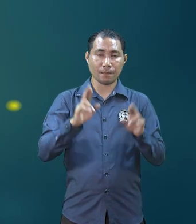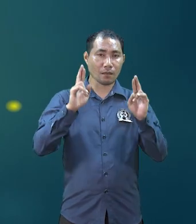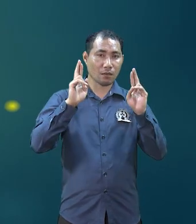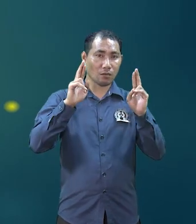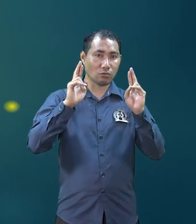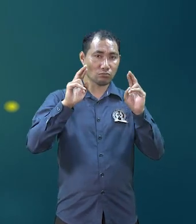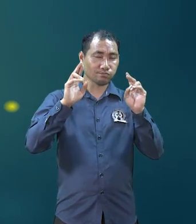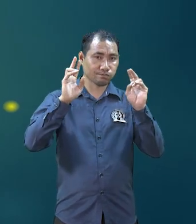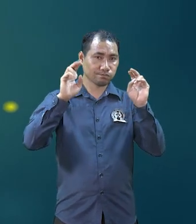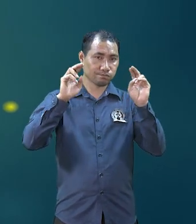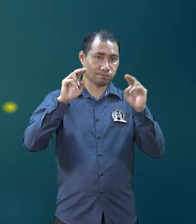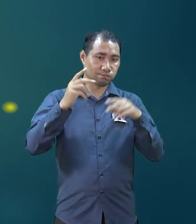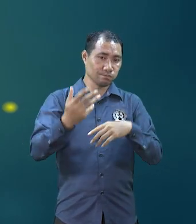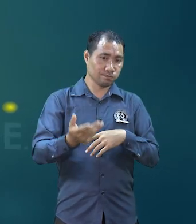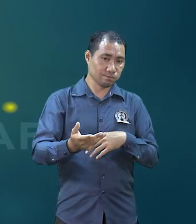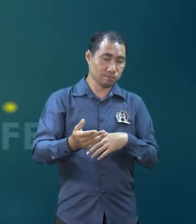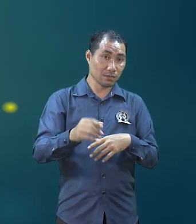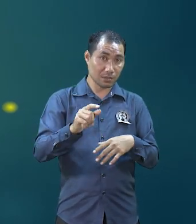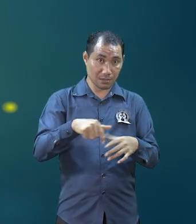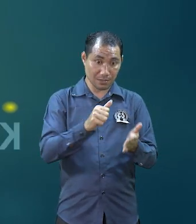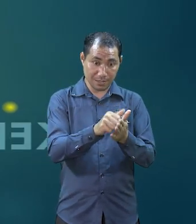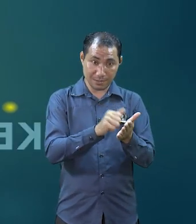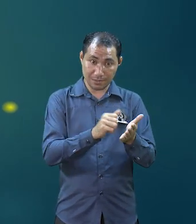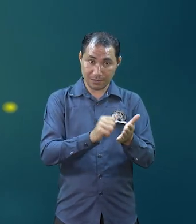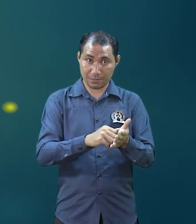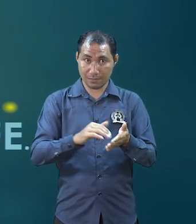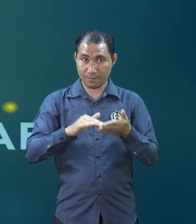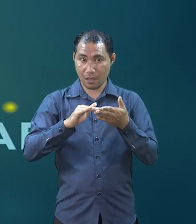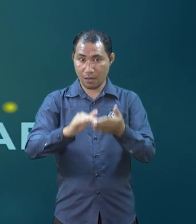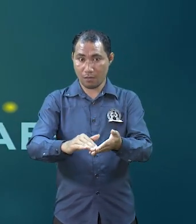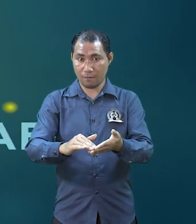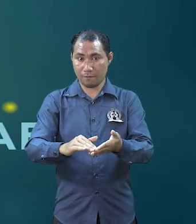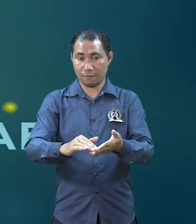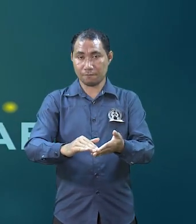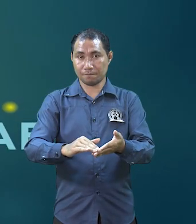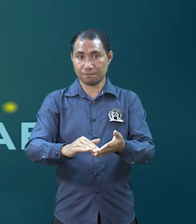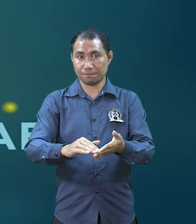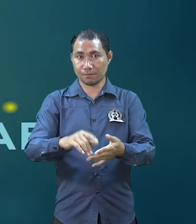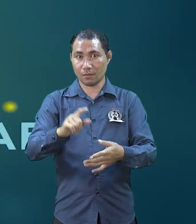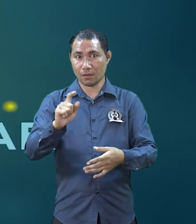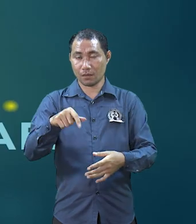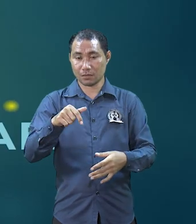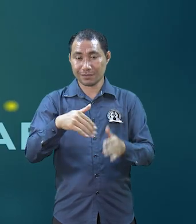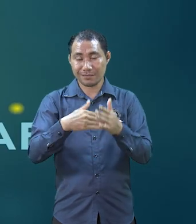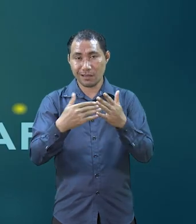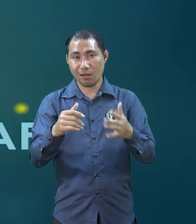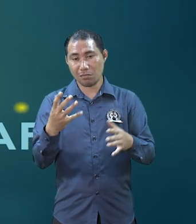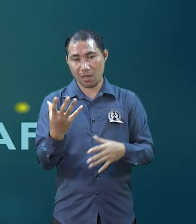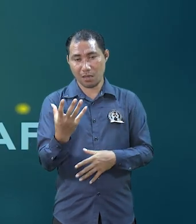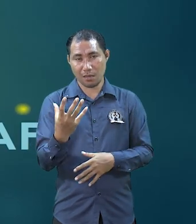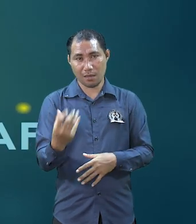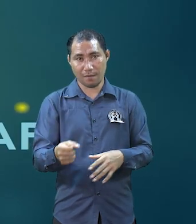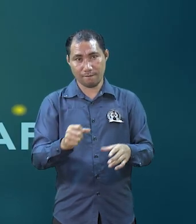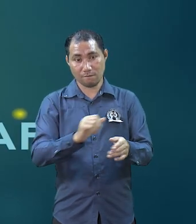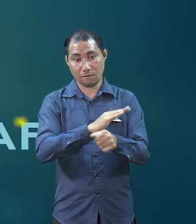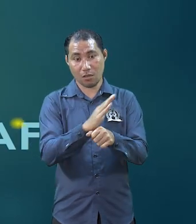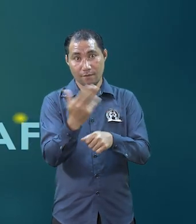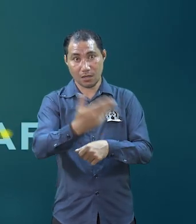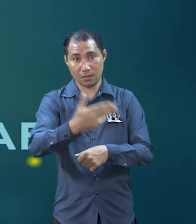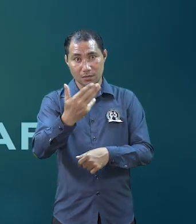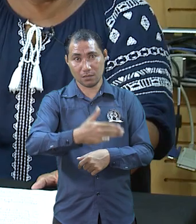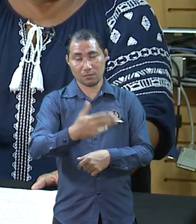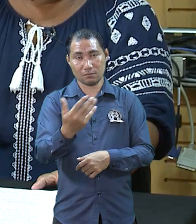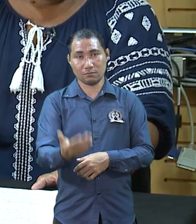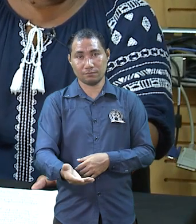Hopefully, this lesson is very helpful as we are now in a state of emergency